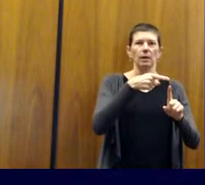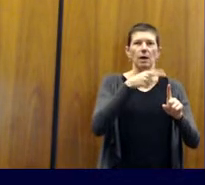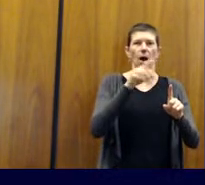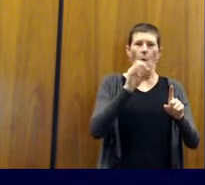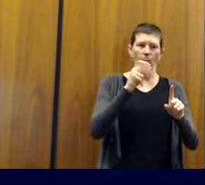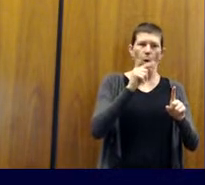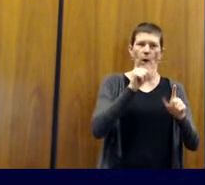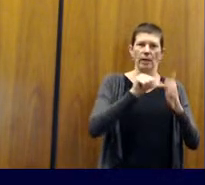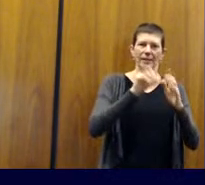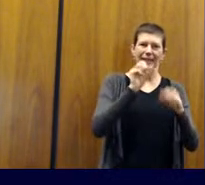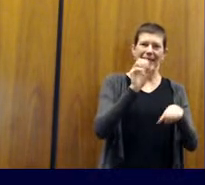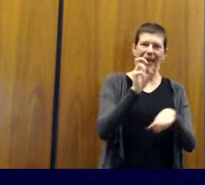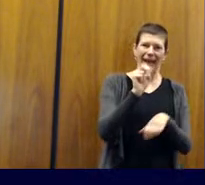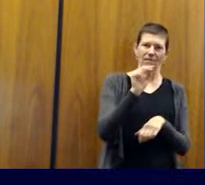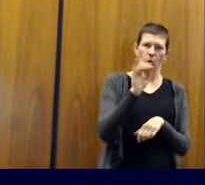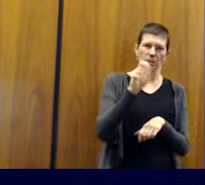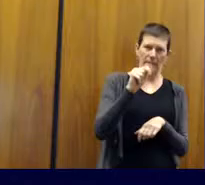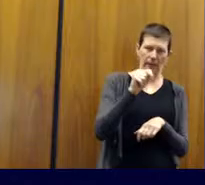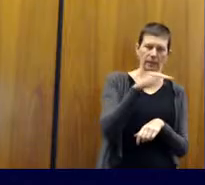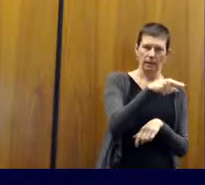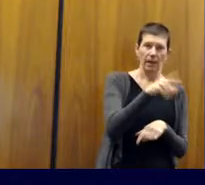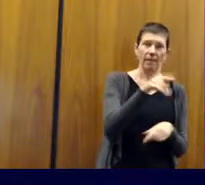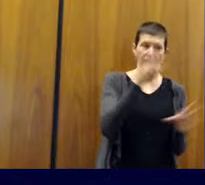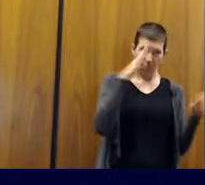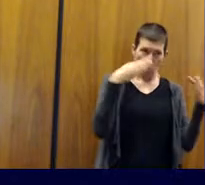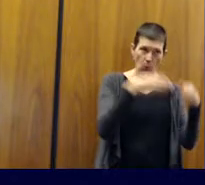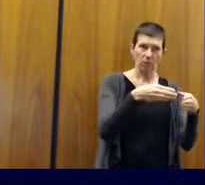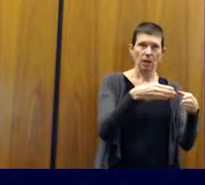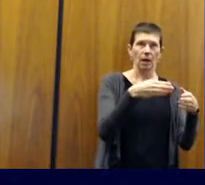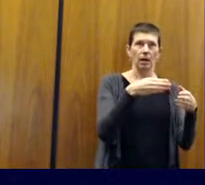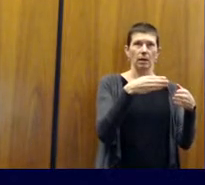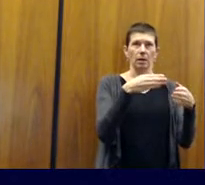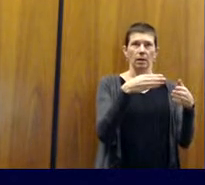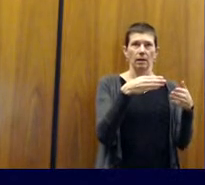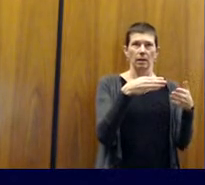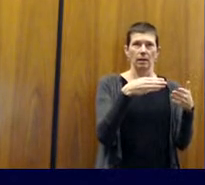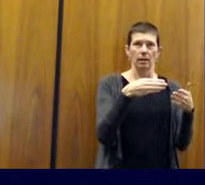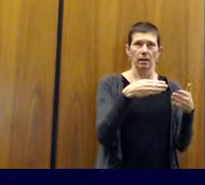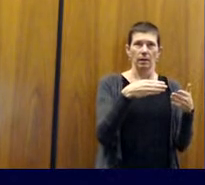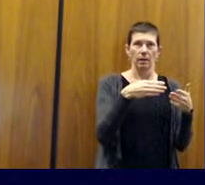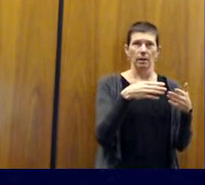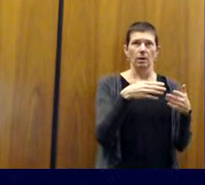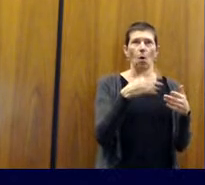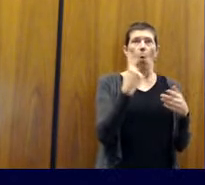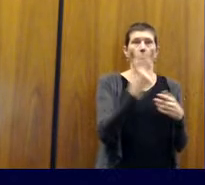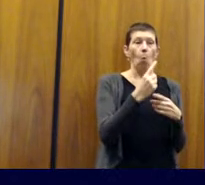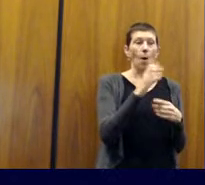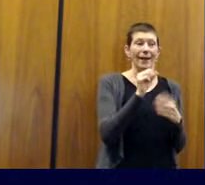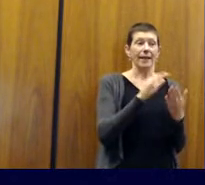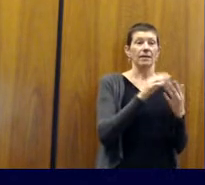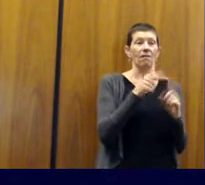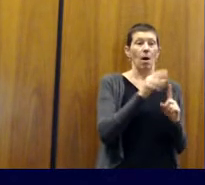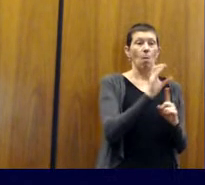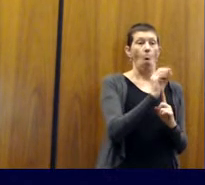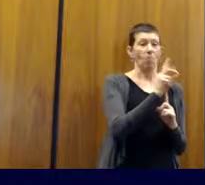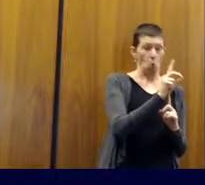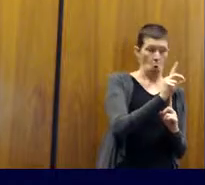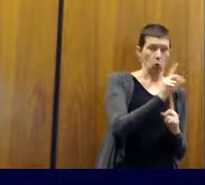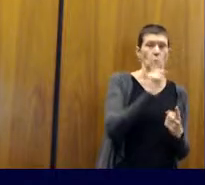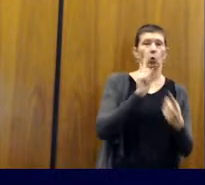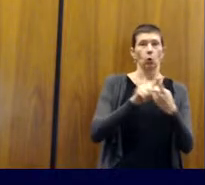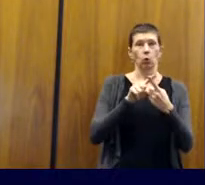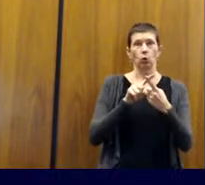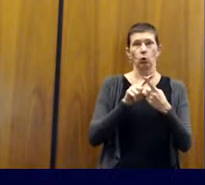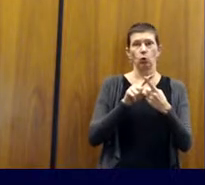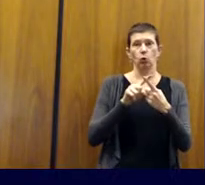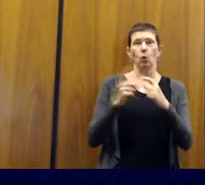enforcement. They focus on taking a case from an overdose to a conviction of the